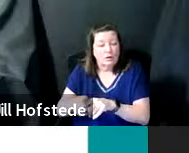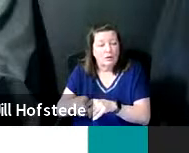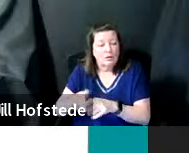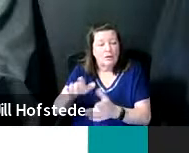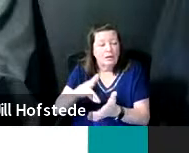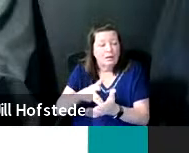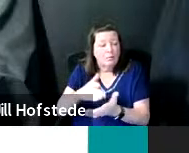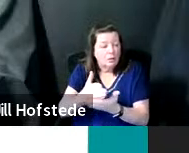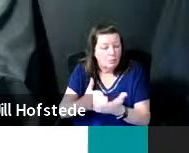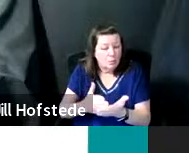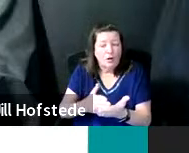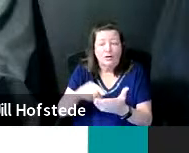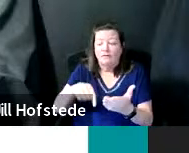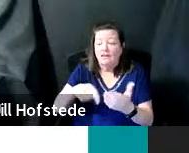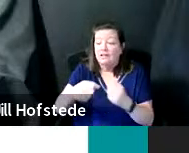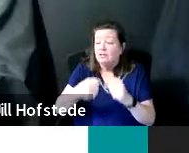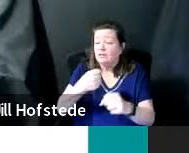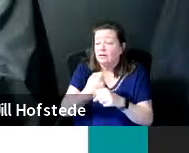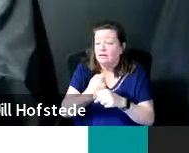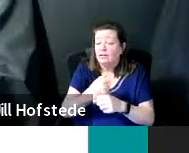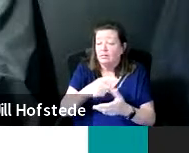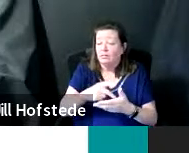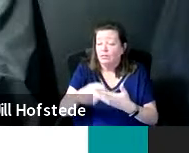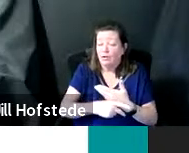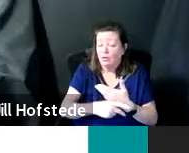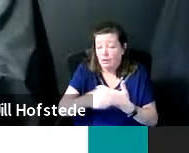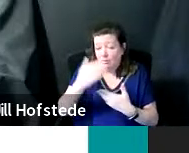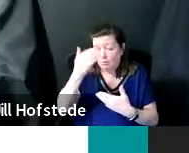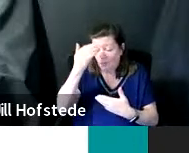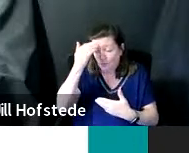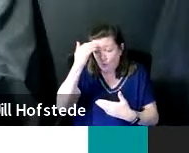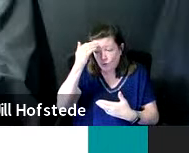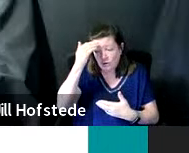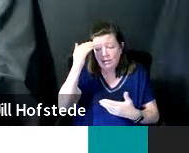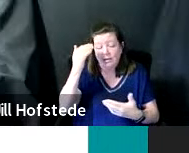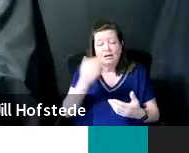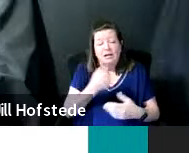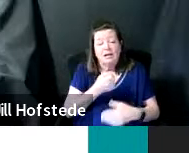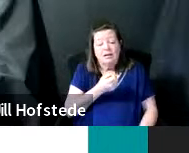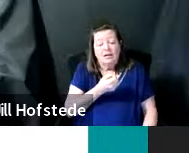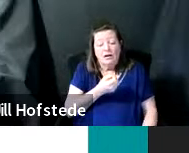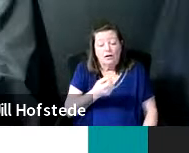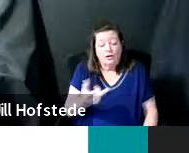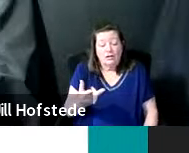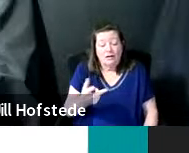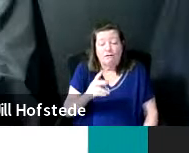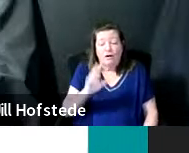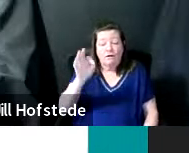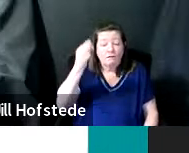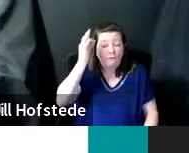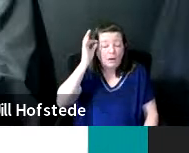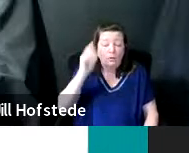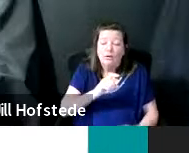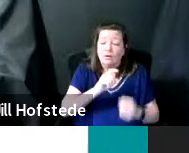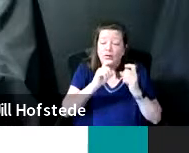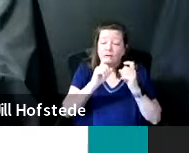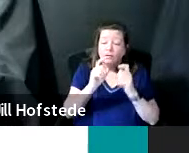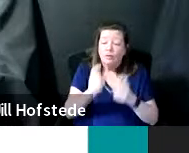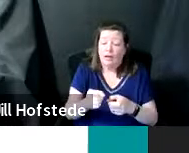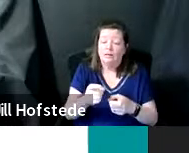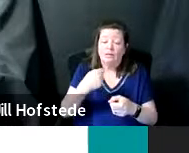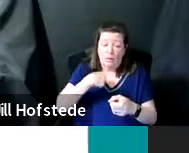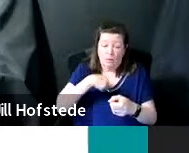middle part of this year, the program knows that there's several federal grants that you know, we will